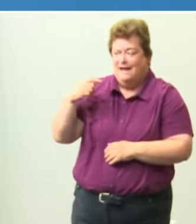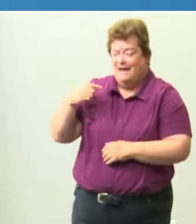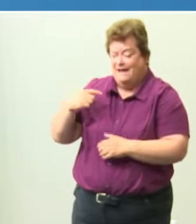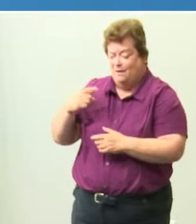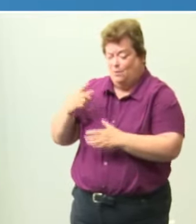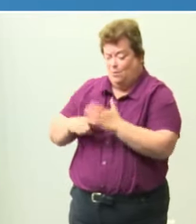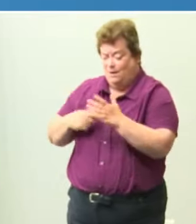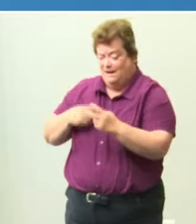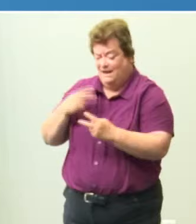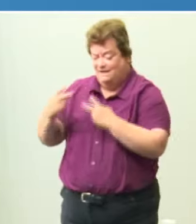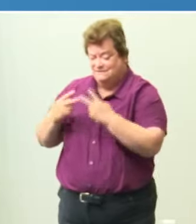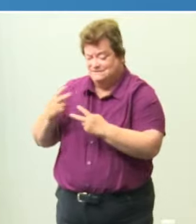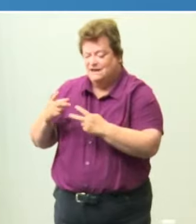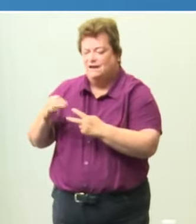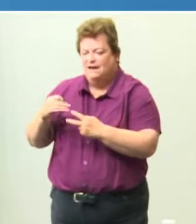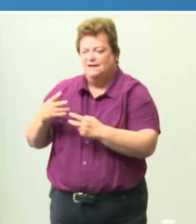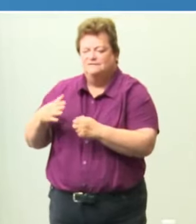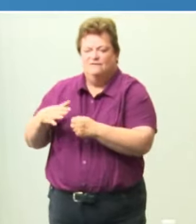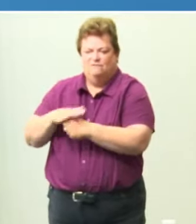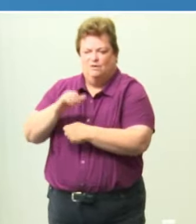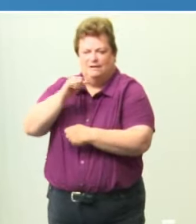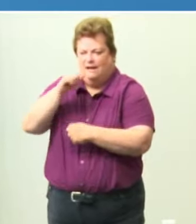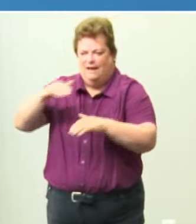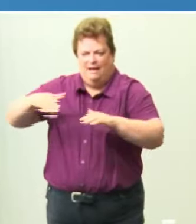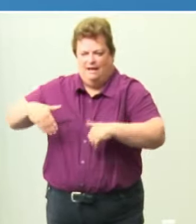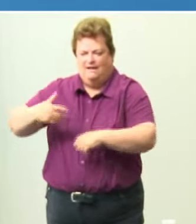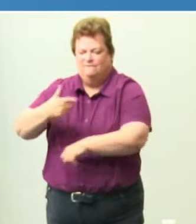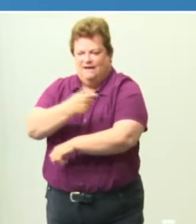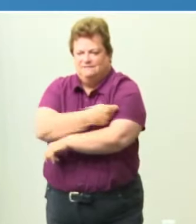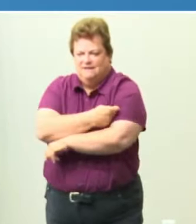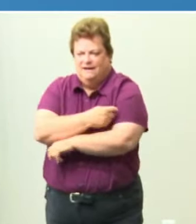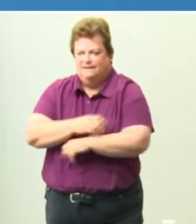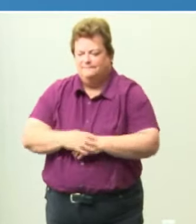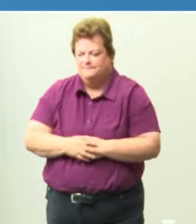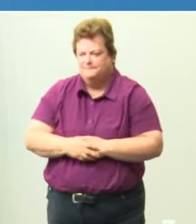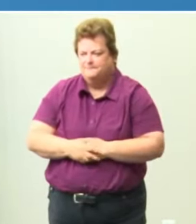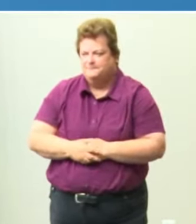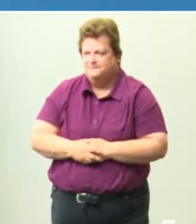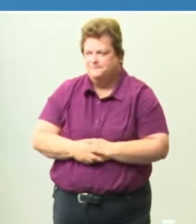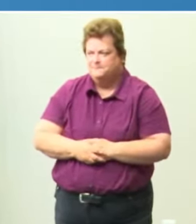I've seen are really unvaccinated. They're either vaccinated or unvaccinated.